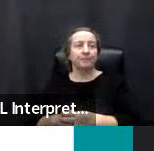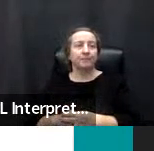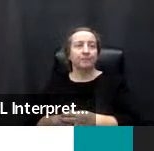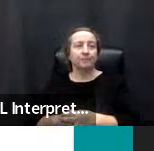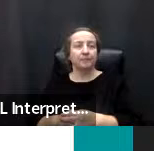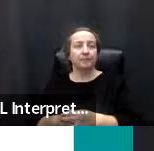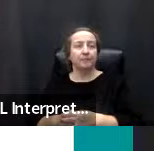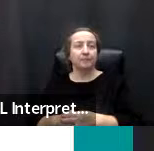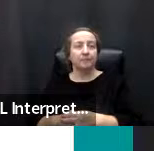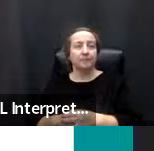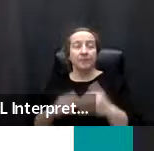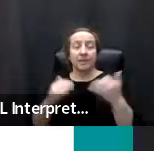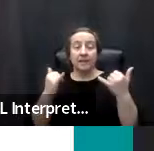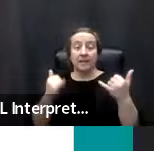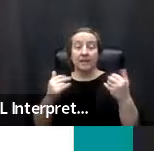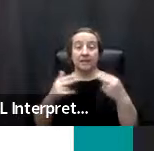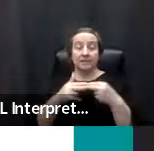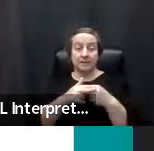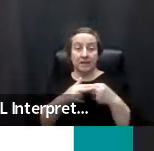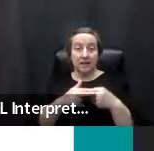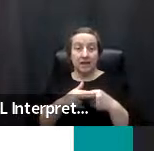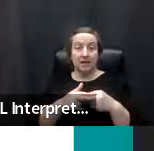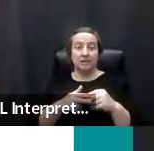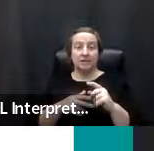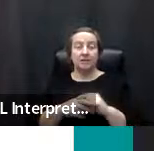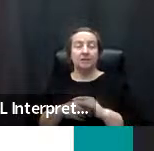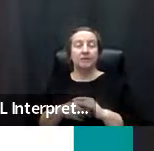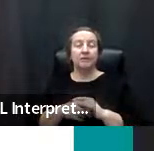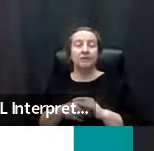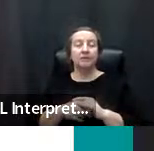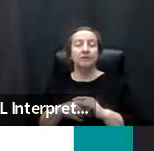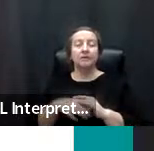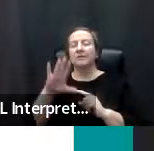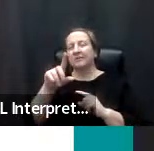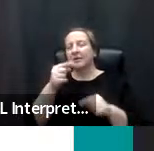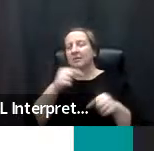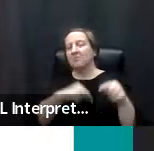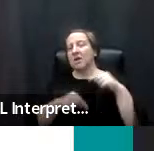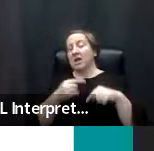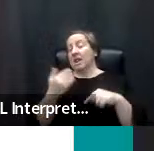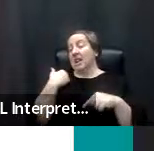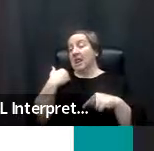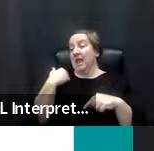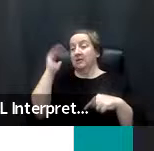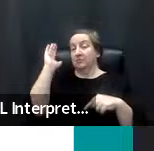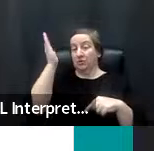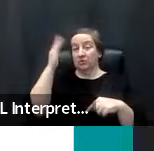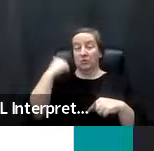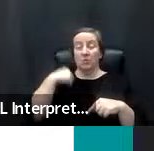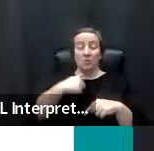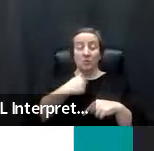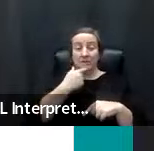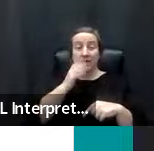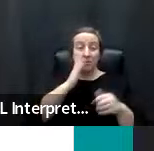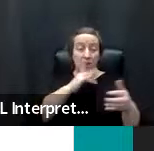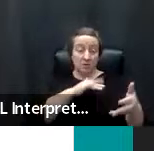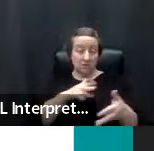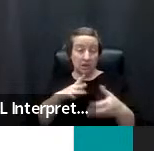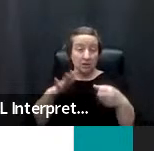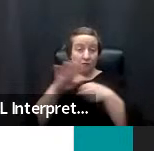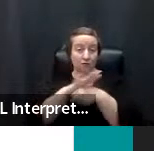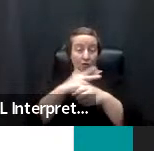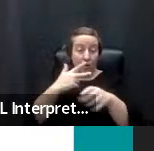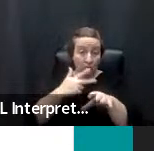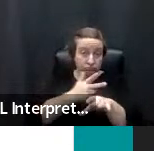This slide, and if just going back to the last presentation, we said we are studying full interchange